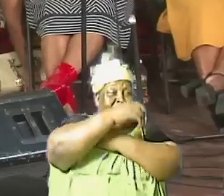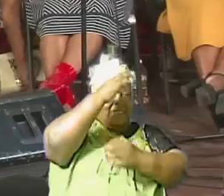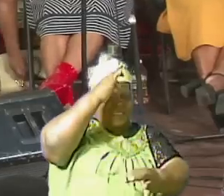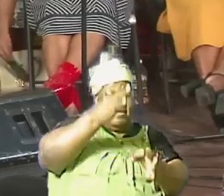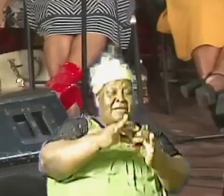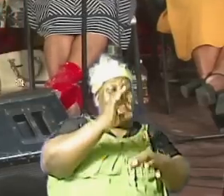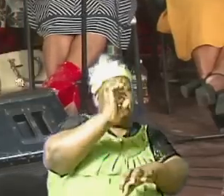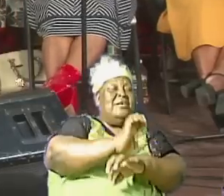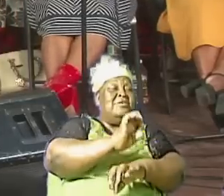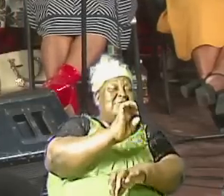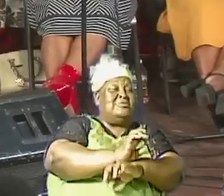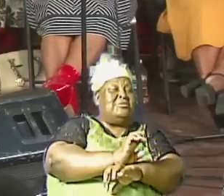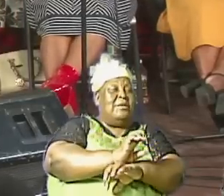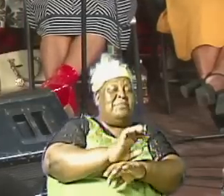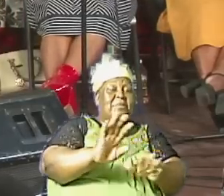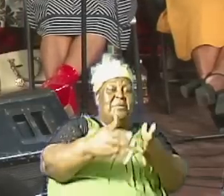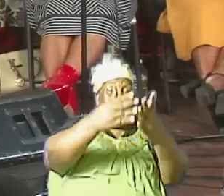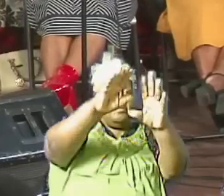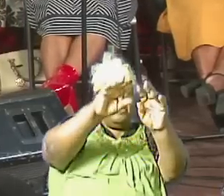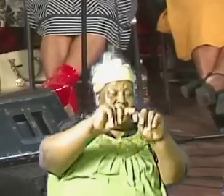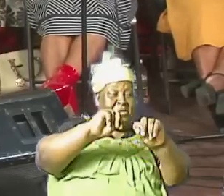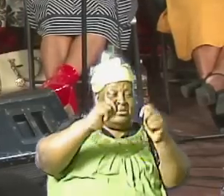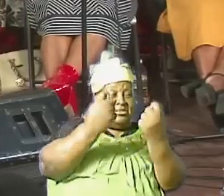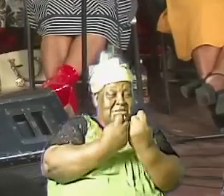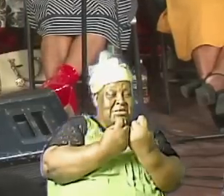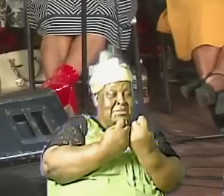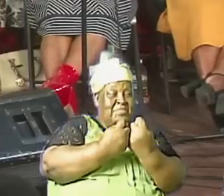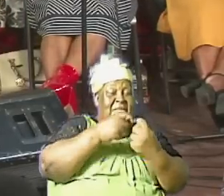praise team. Can I just say that without any,